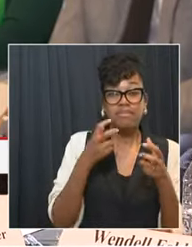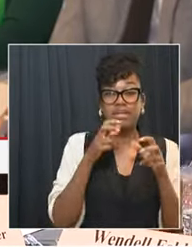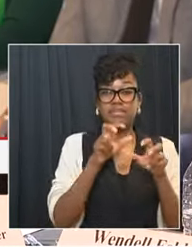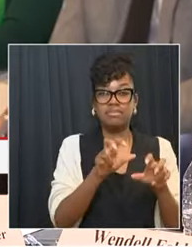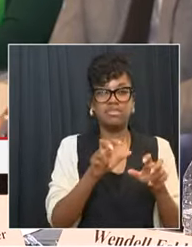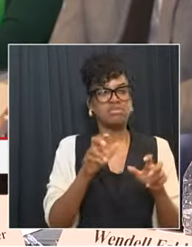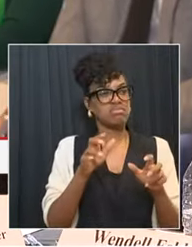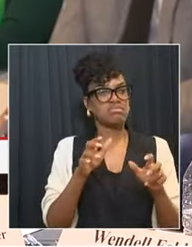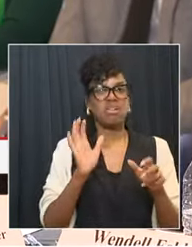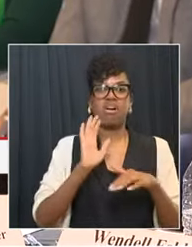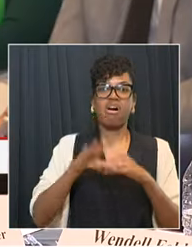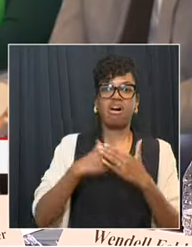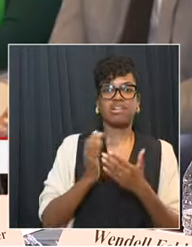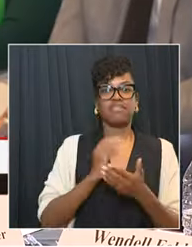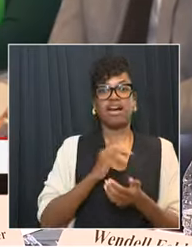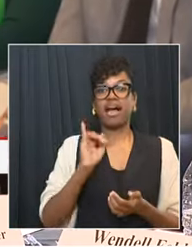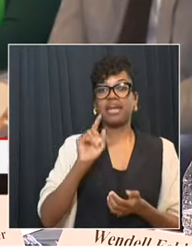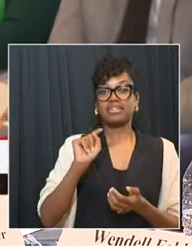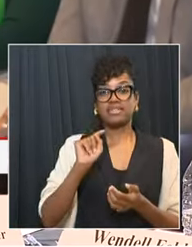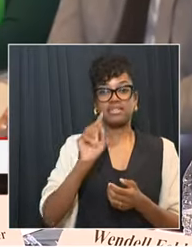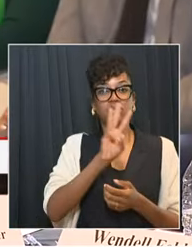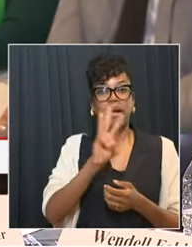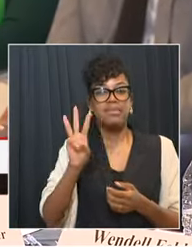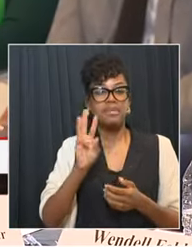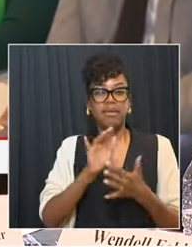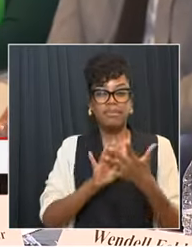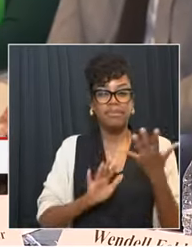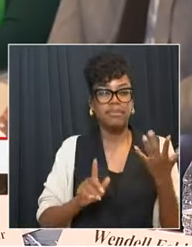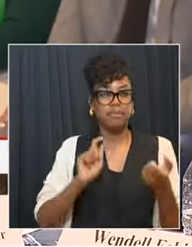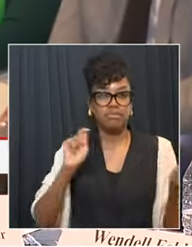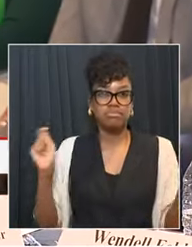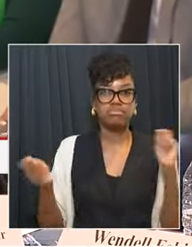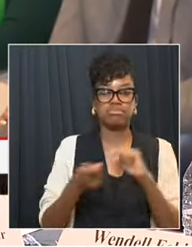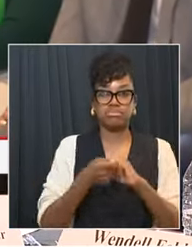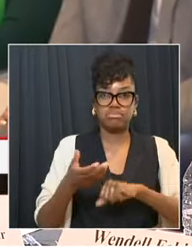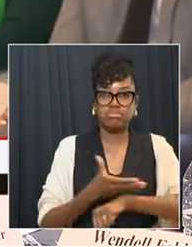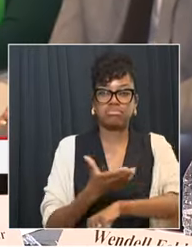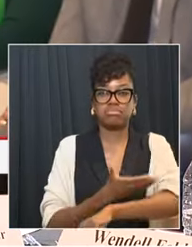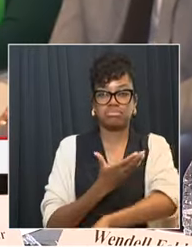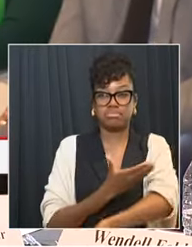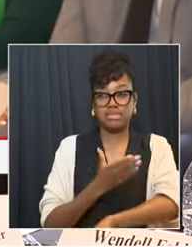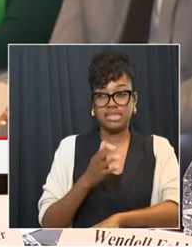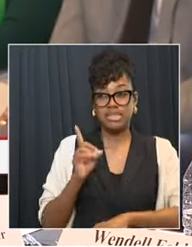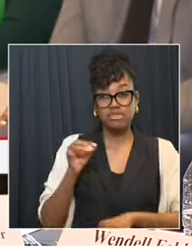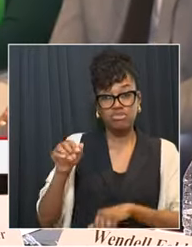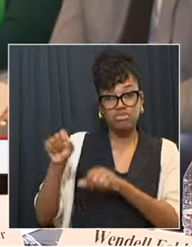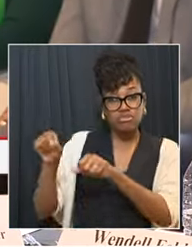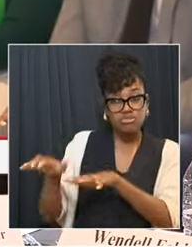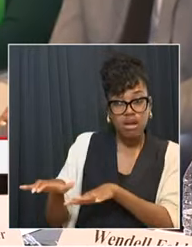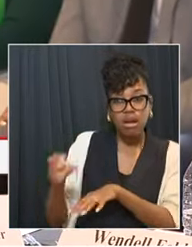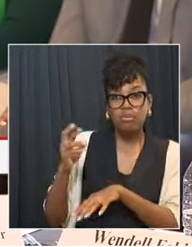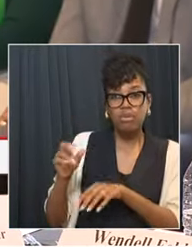of our IT infrastructure. And I want to, did that get left on the cutting room floor as we go forward?